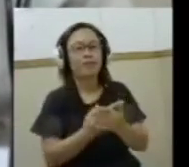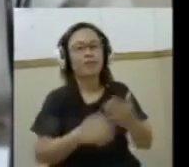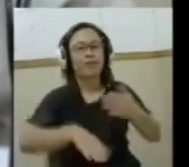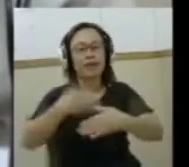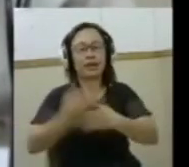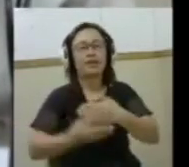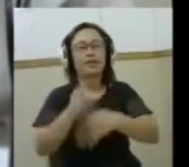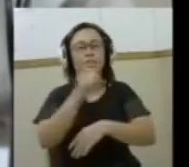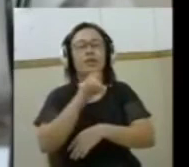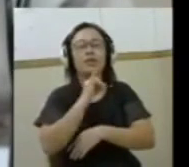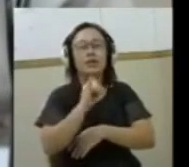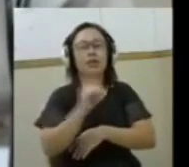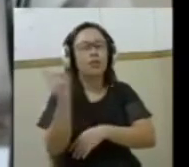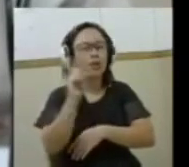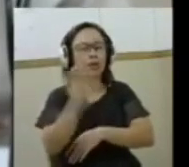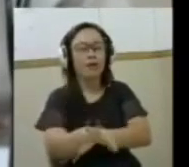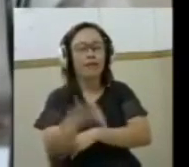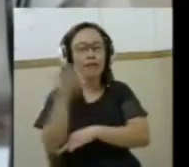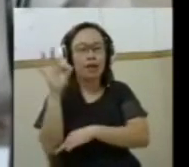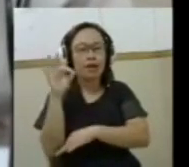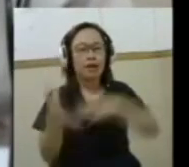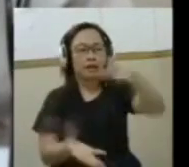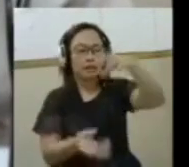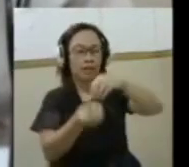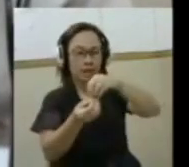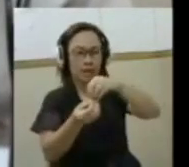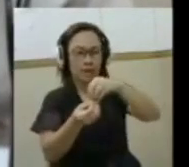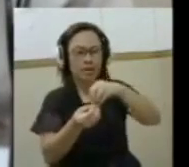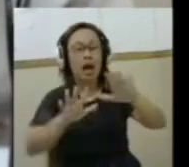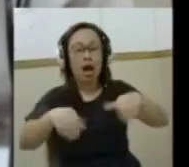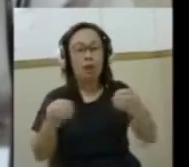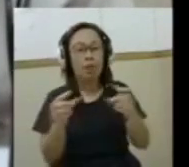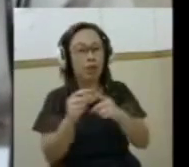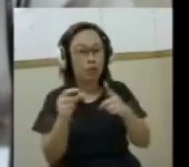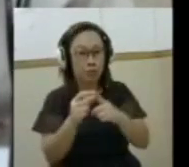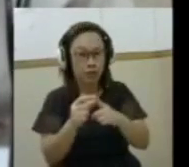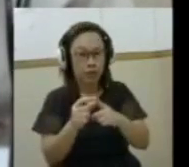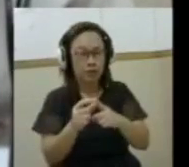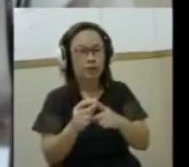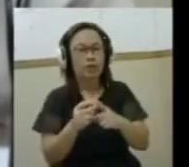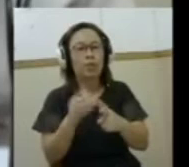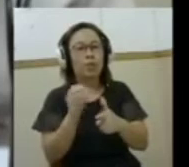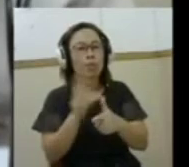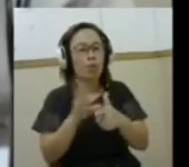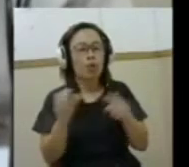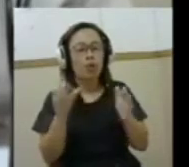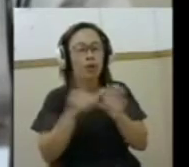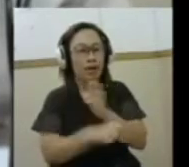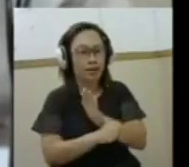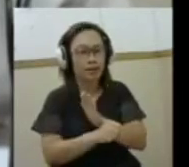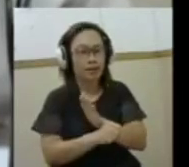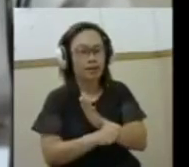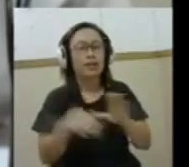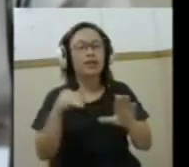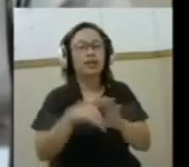question is, where can you find the summary? How many words are there, more or less? In the